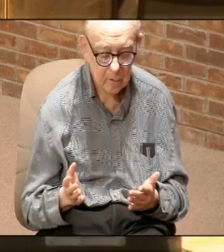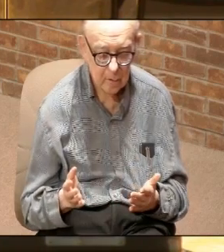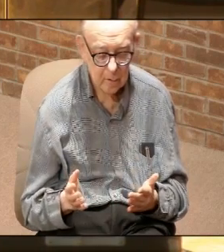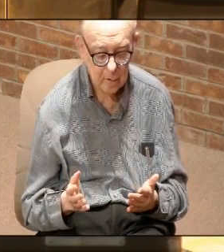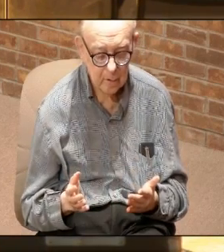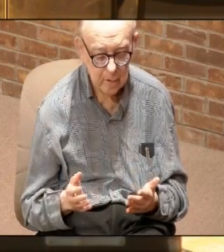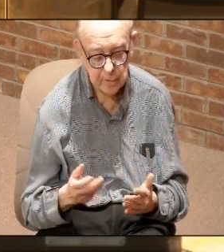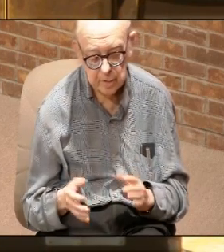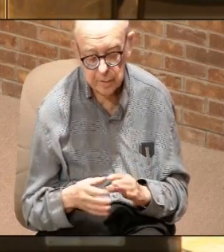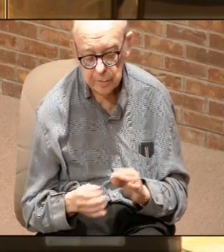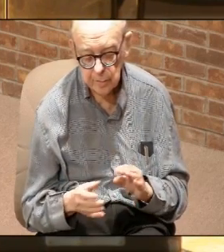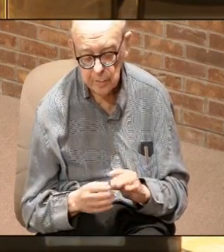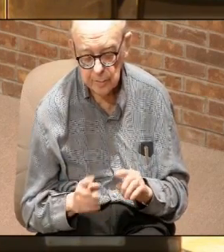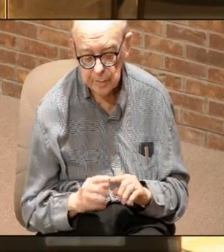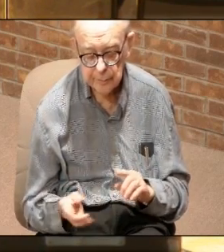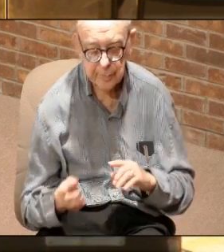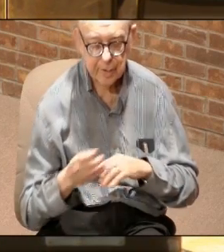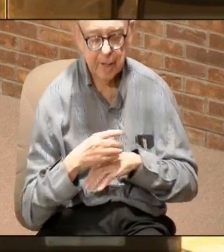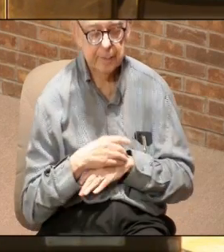story at another day.